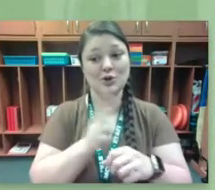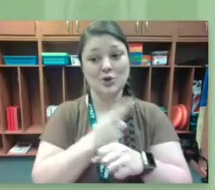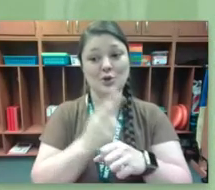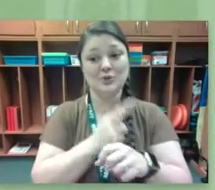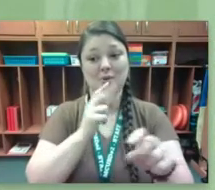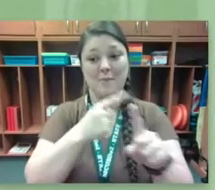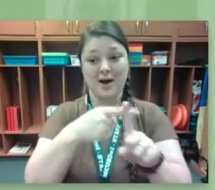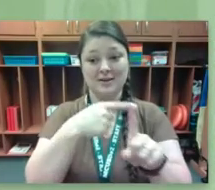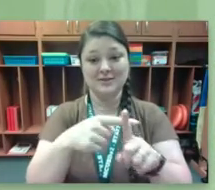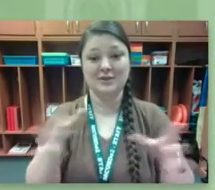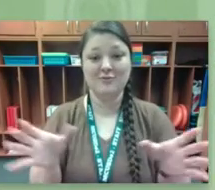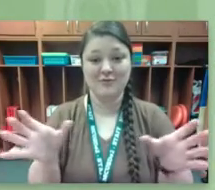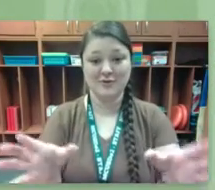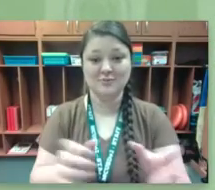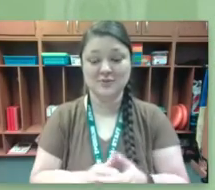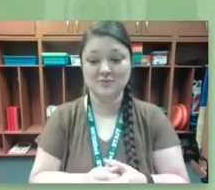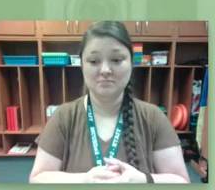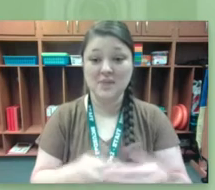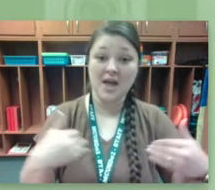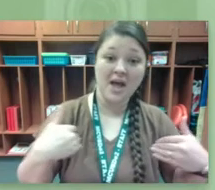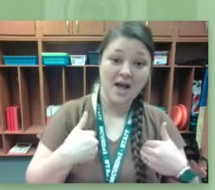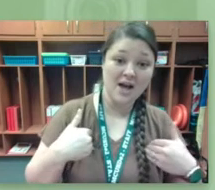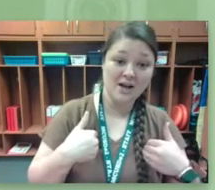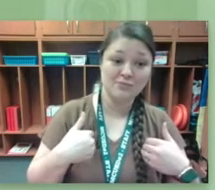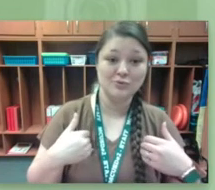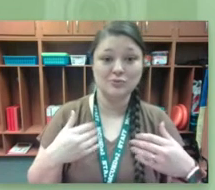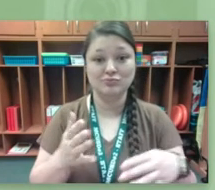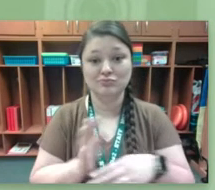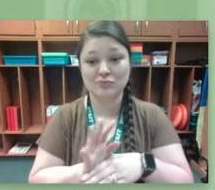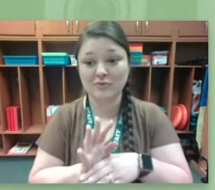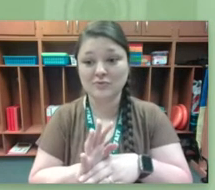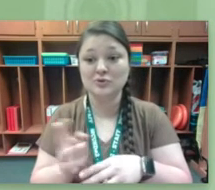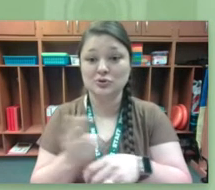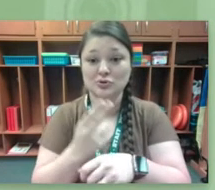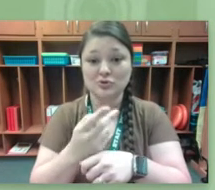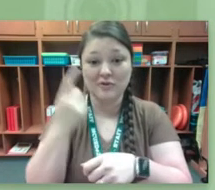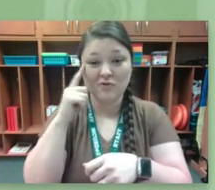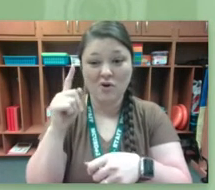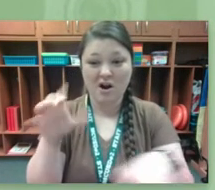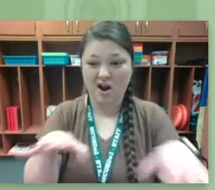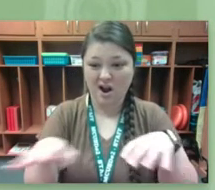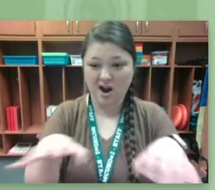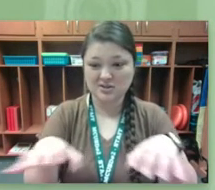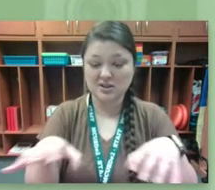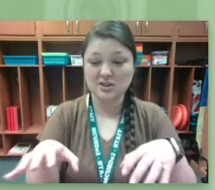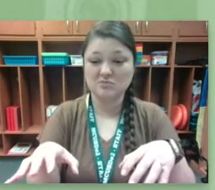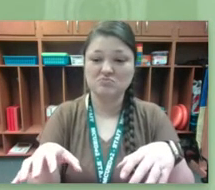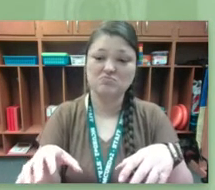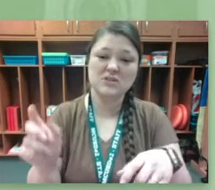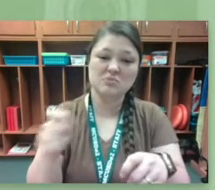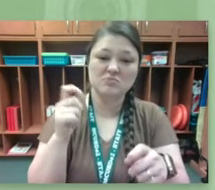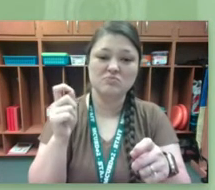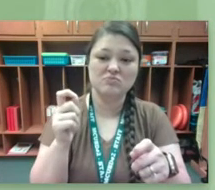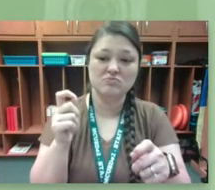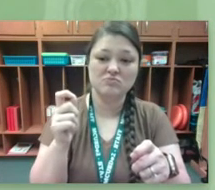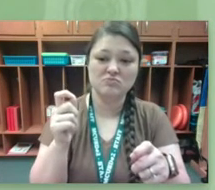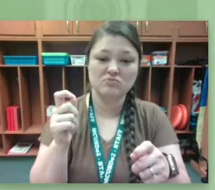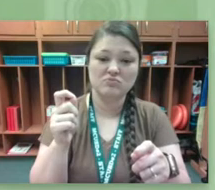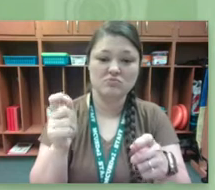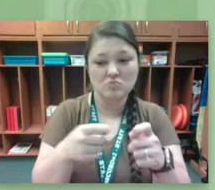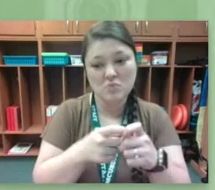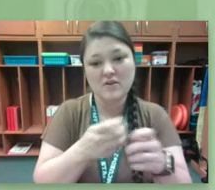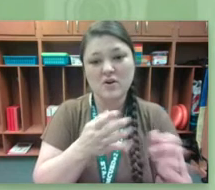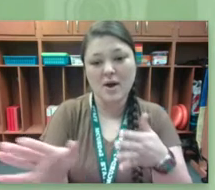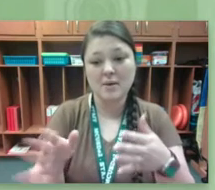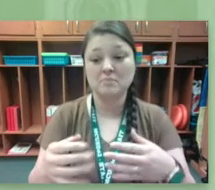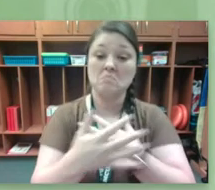Animals in movies were trained by positive reinforcement to act a certain way. On TV, you may see